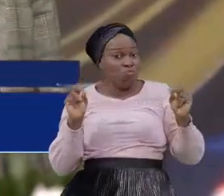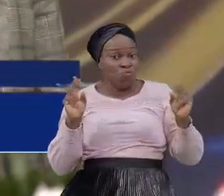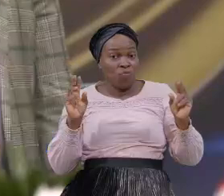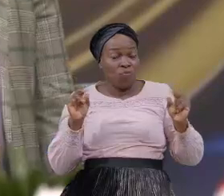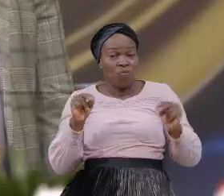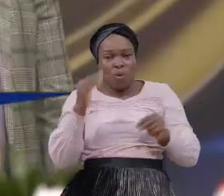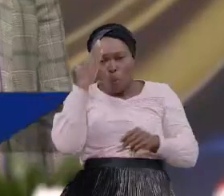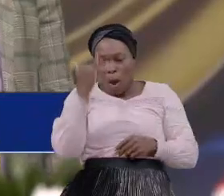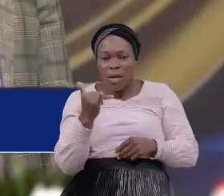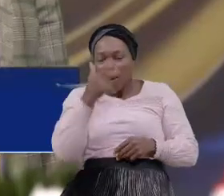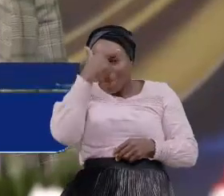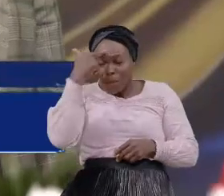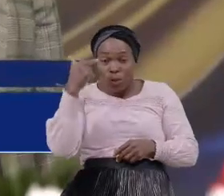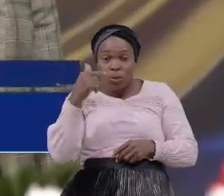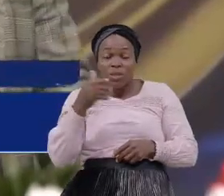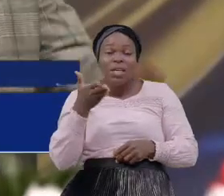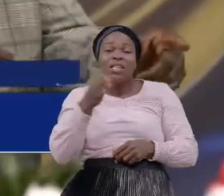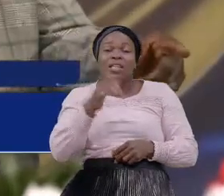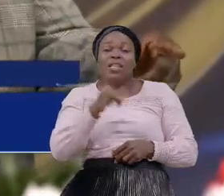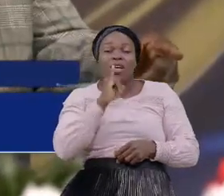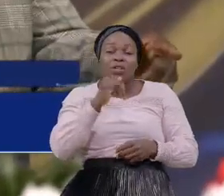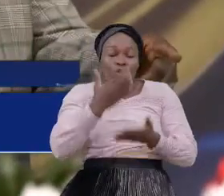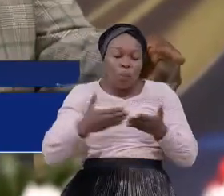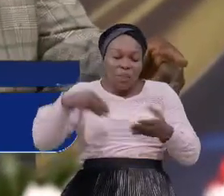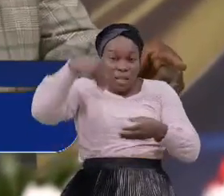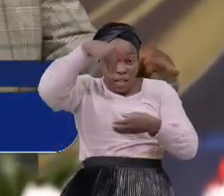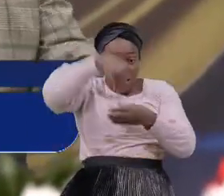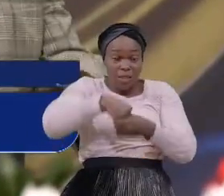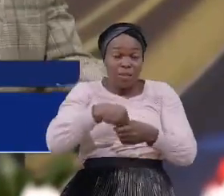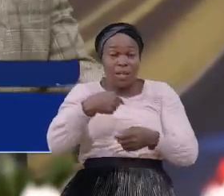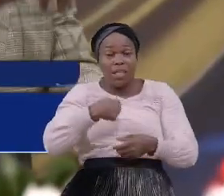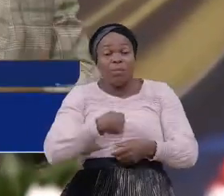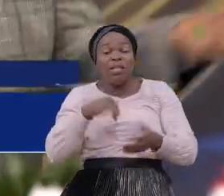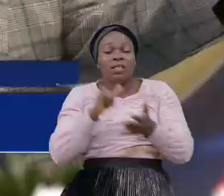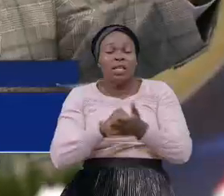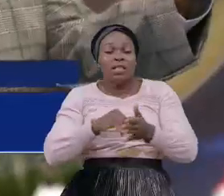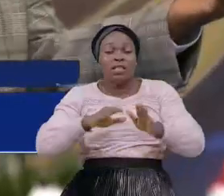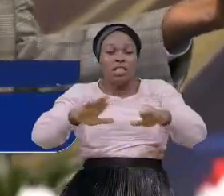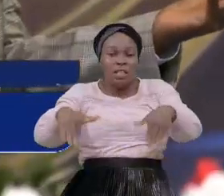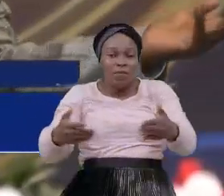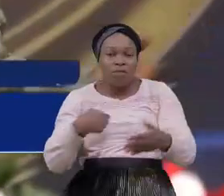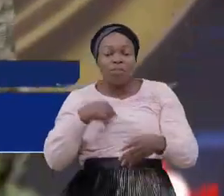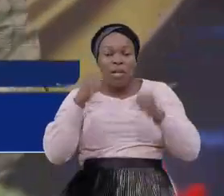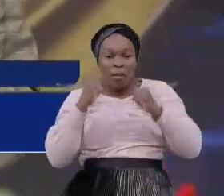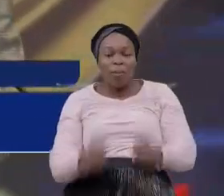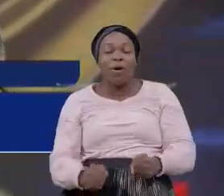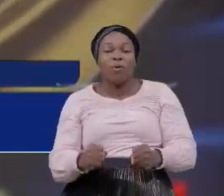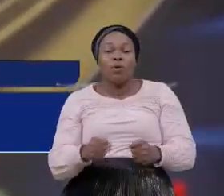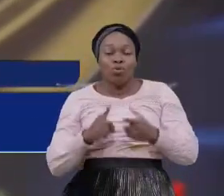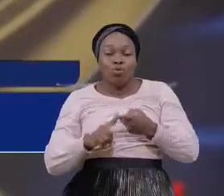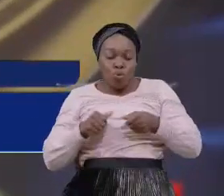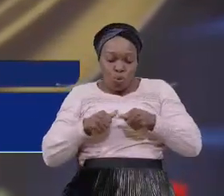Because there is something inside that is giving me the drive. And then you have